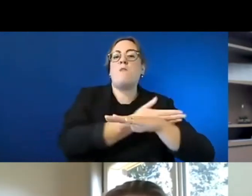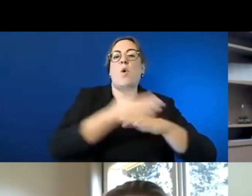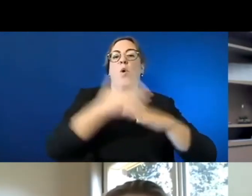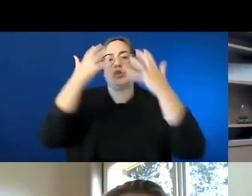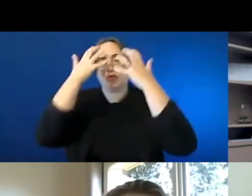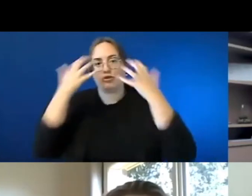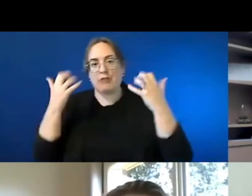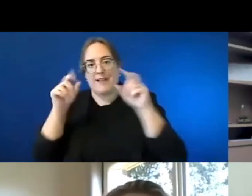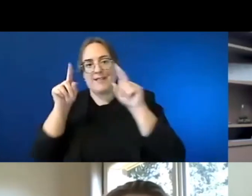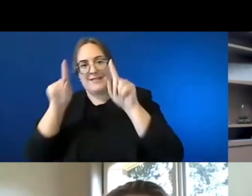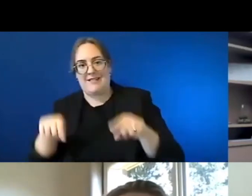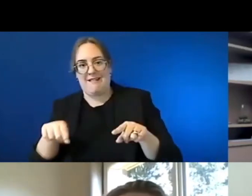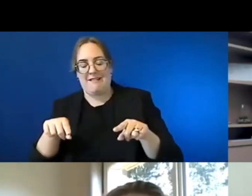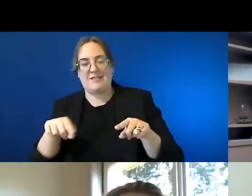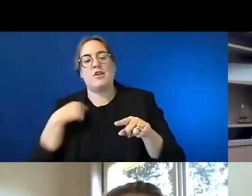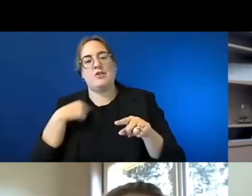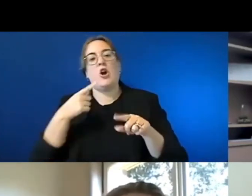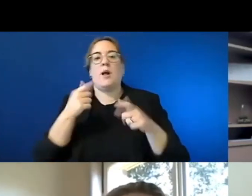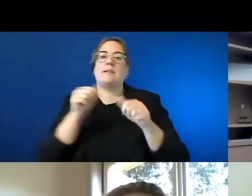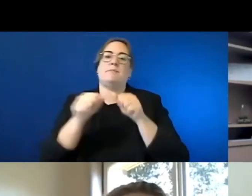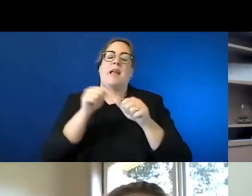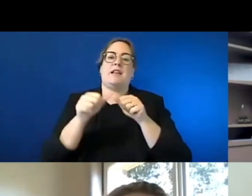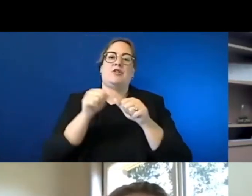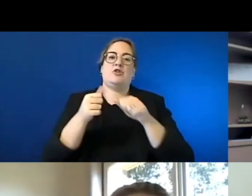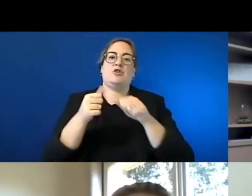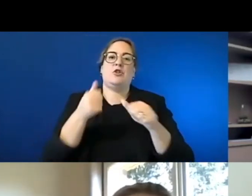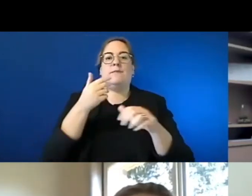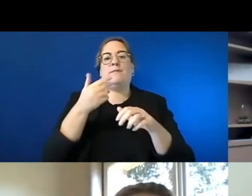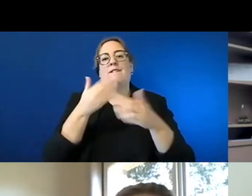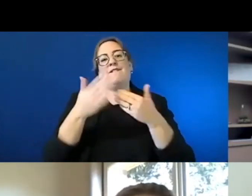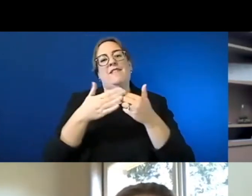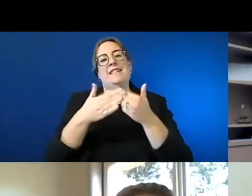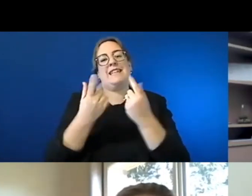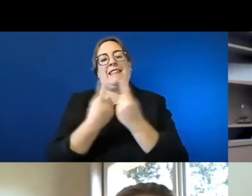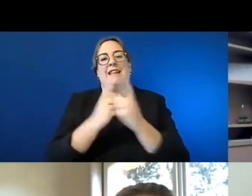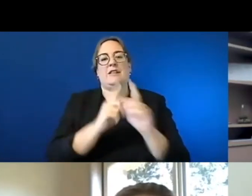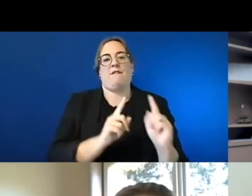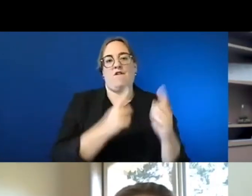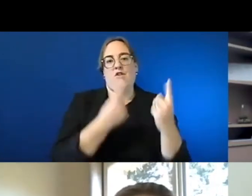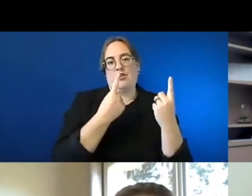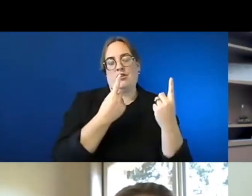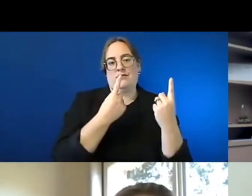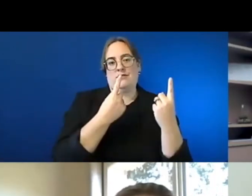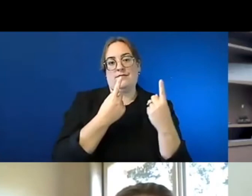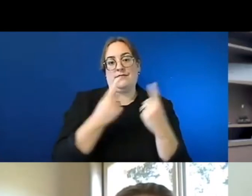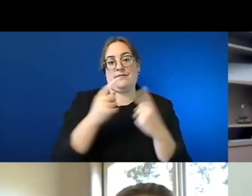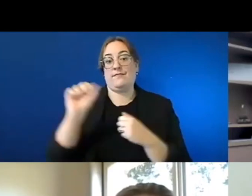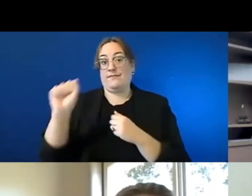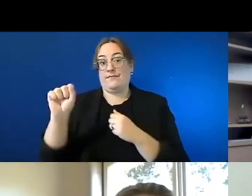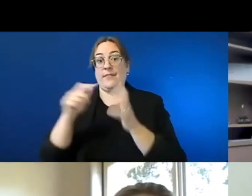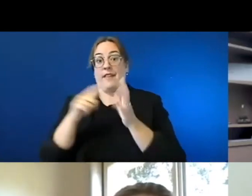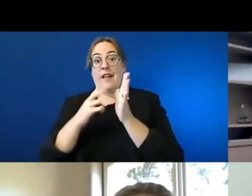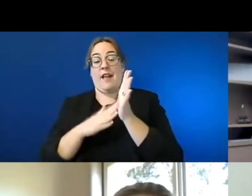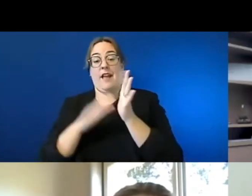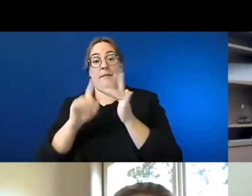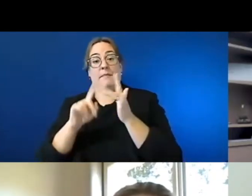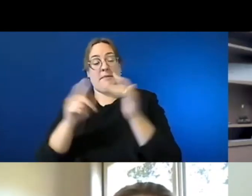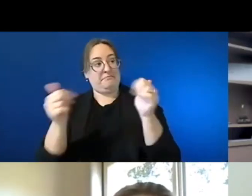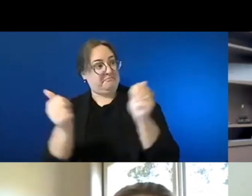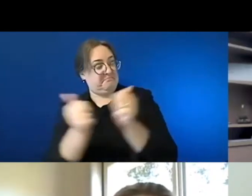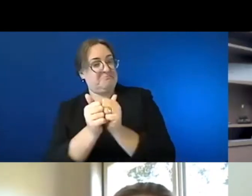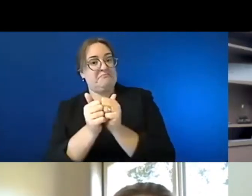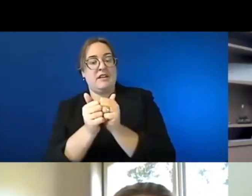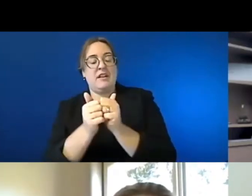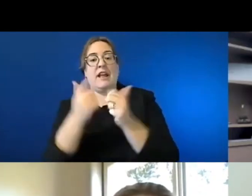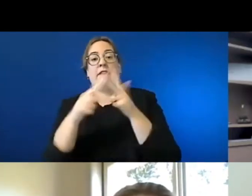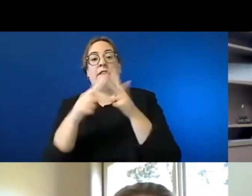forwards. Yeah, thanks, Liz. Important point. In fact, the research tells us that students that engage with support services